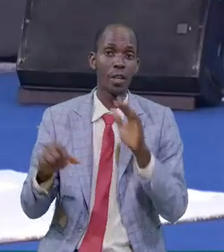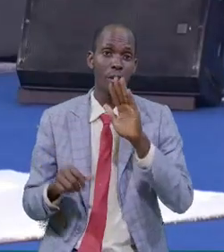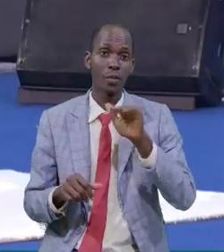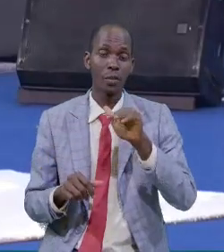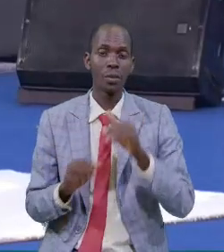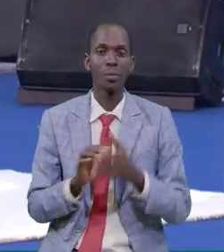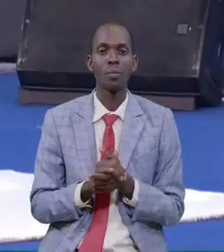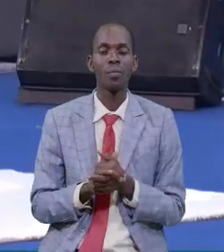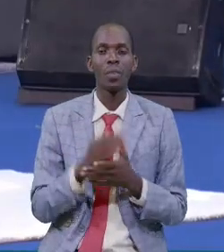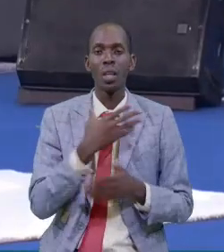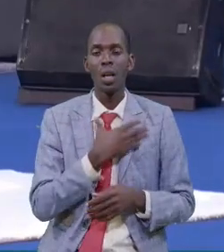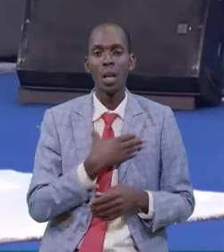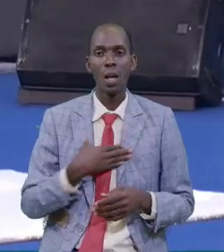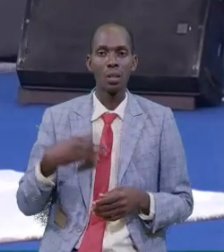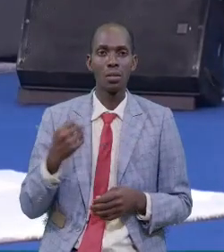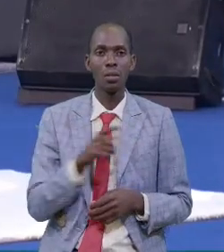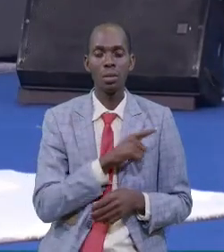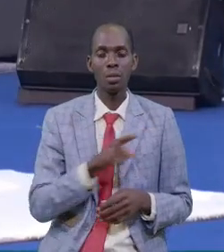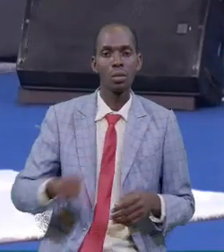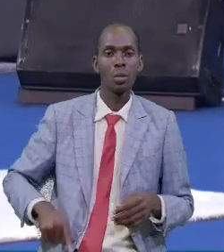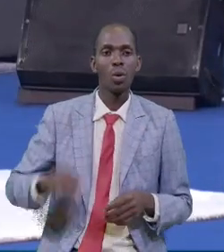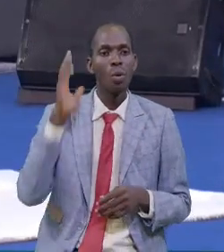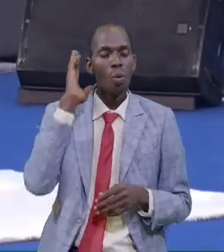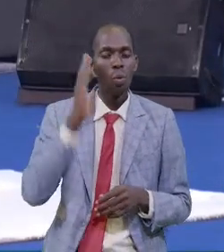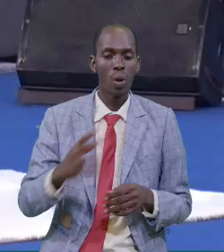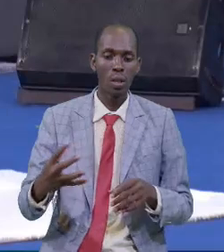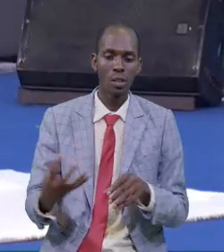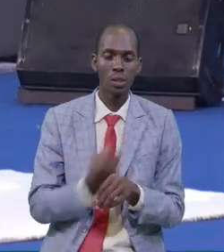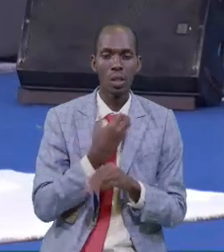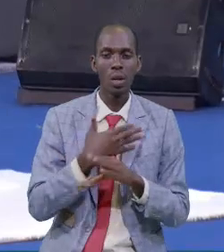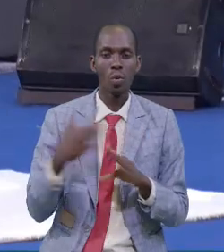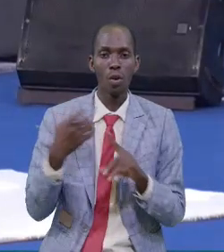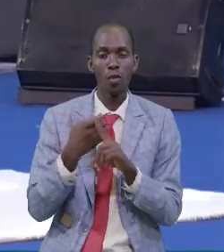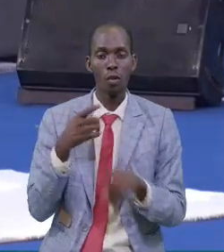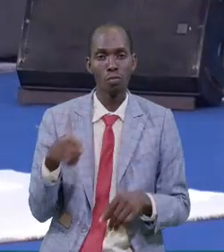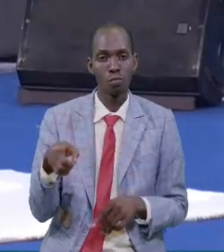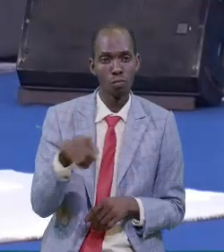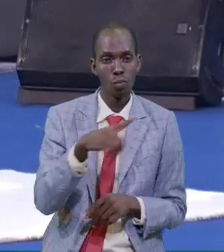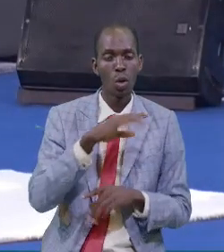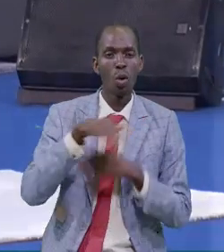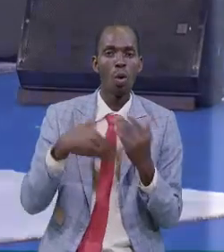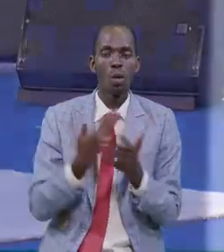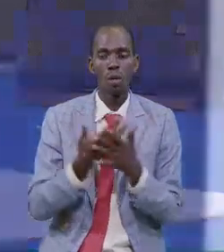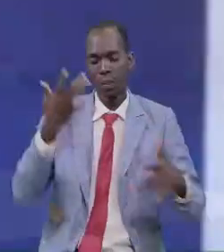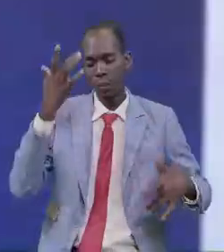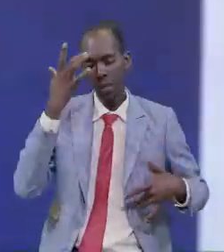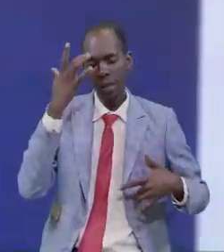Lord will take away from thee all sickness.